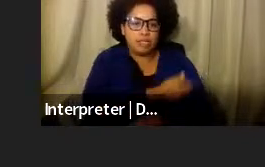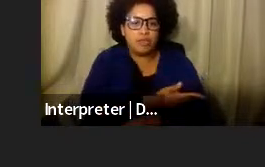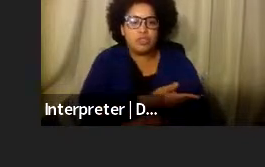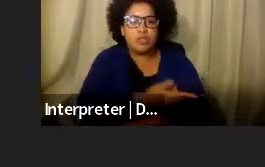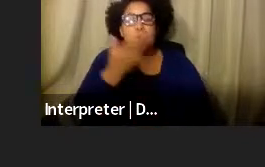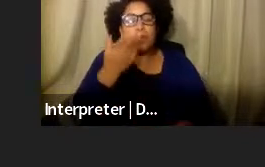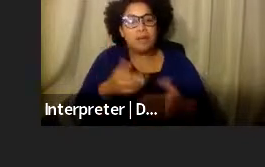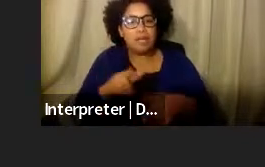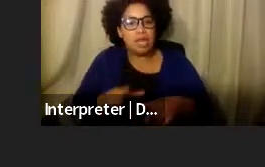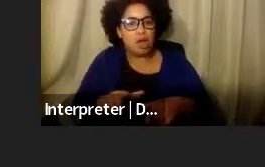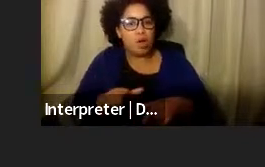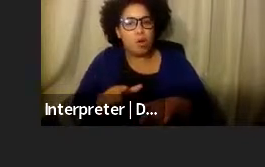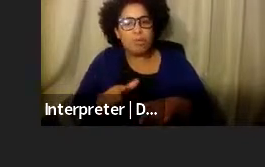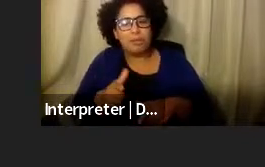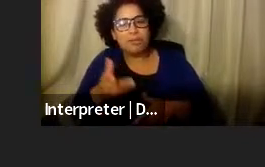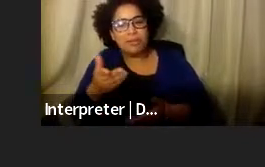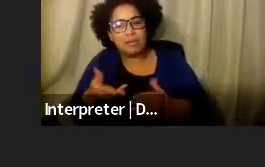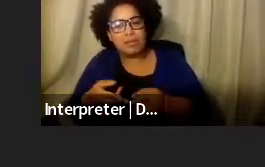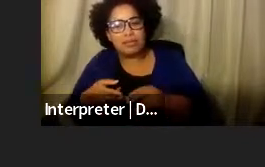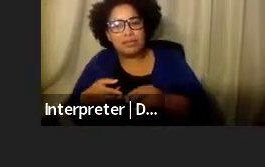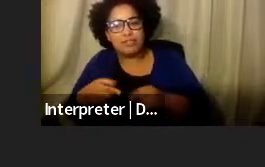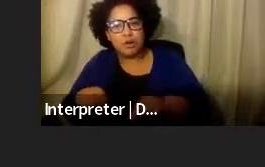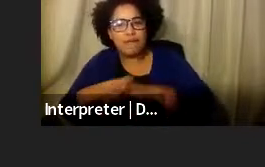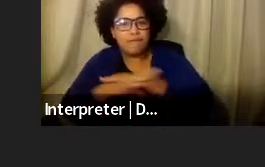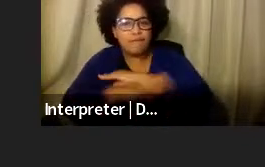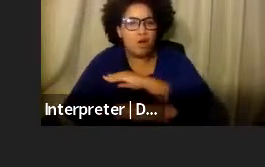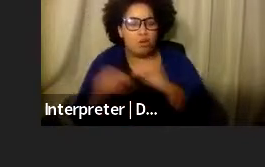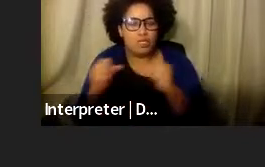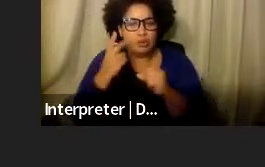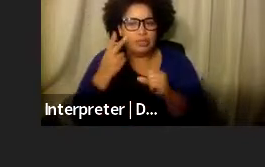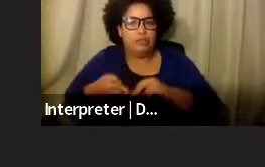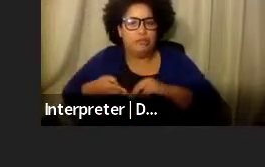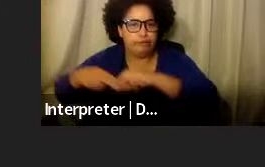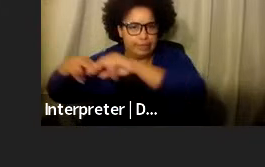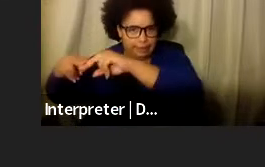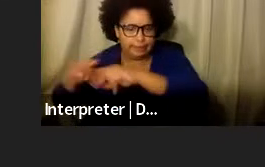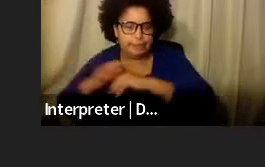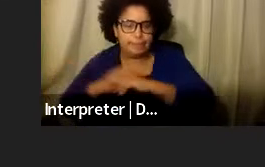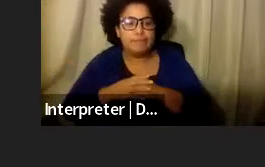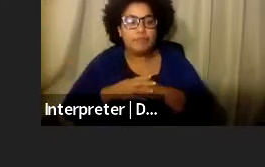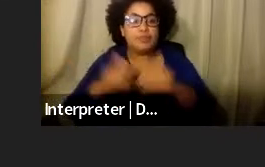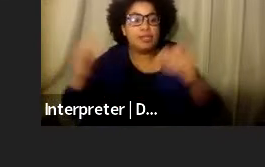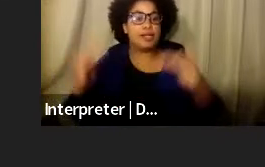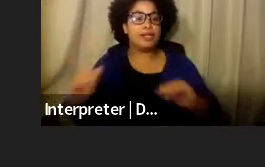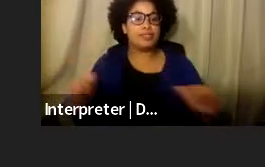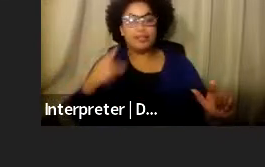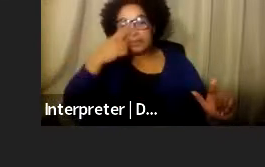increases this fall and winter. Next slide, please.